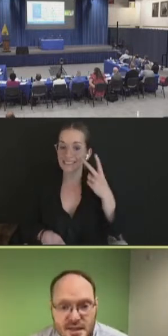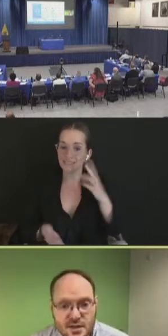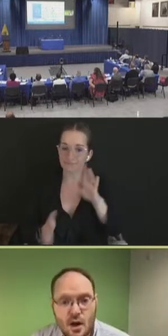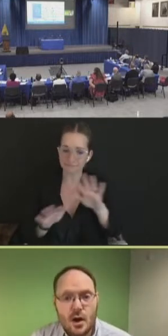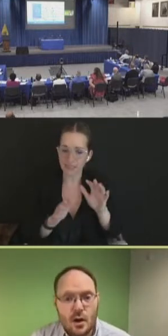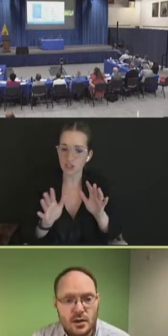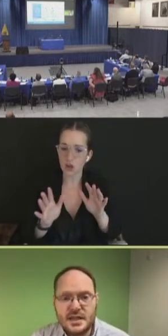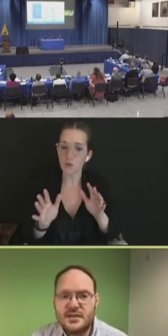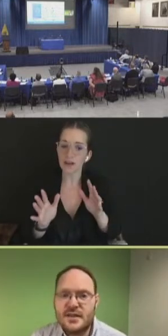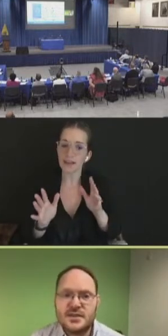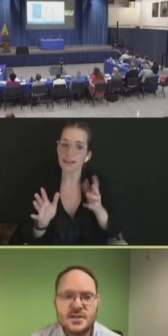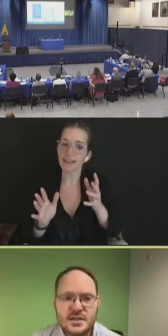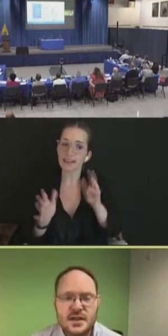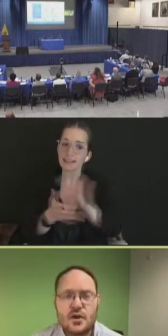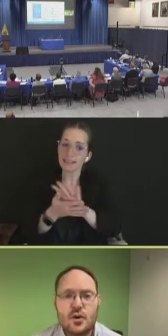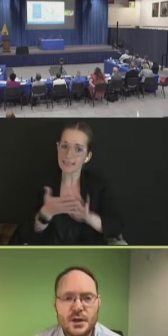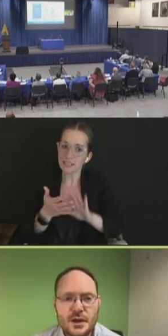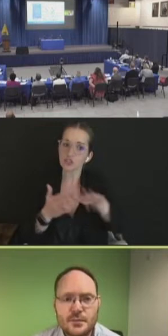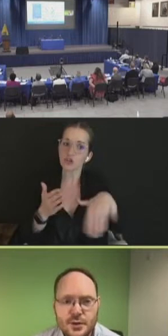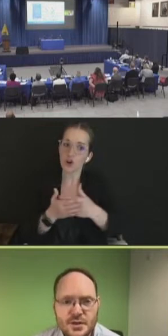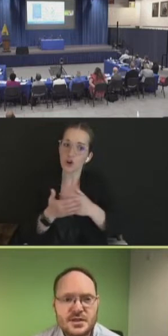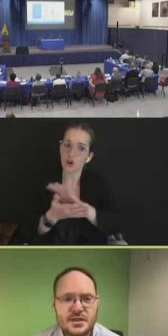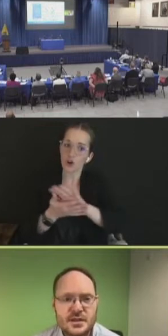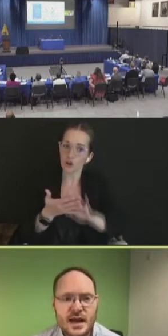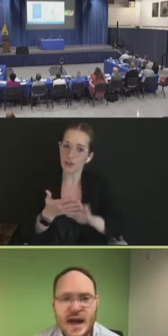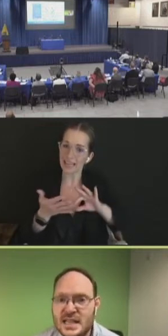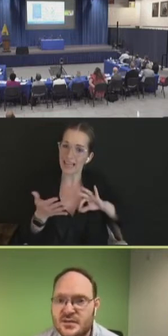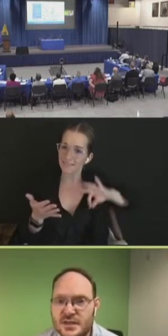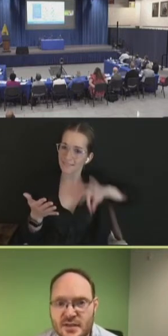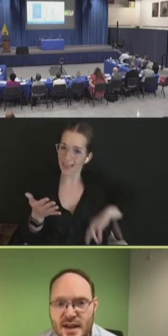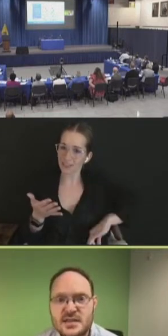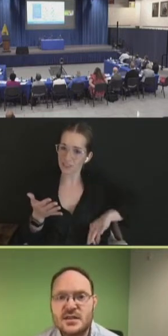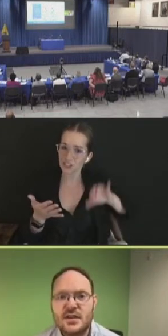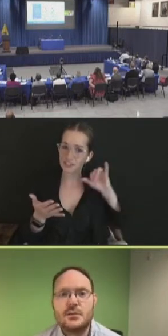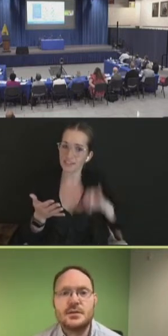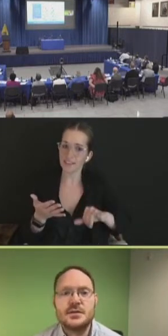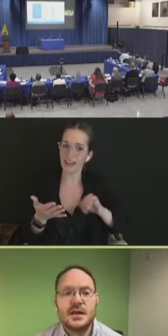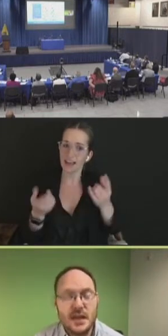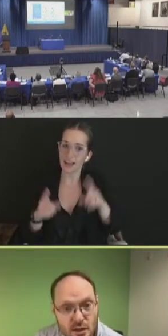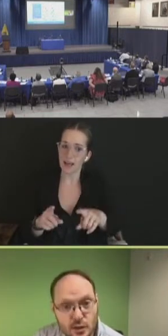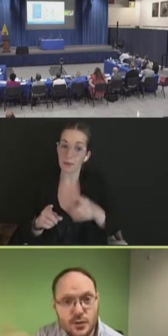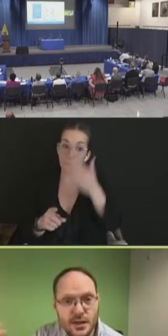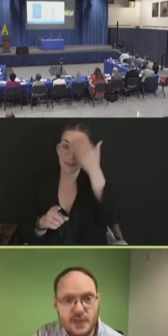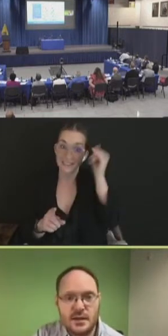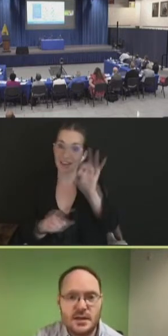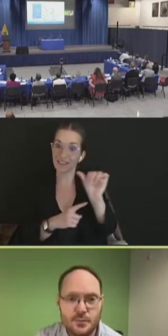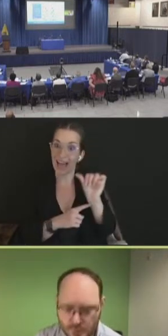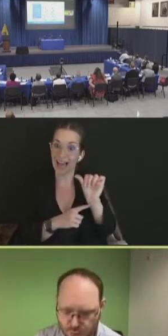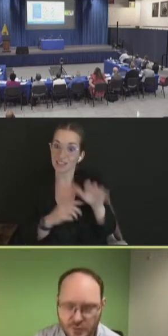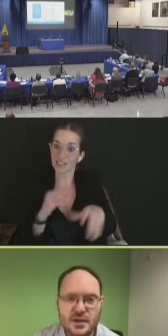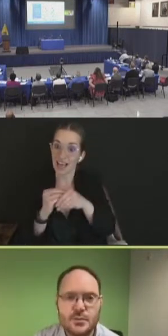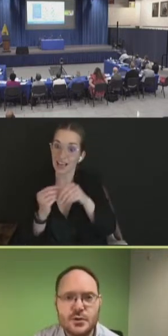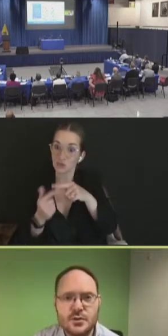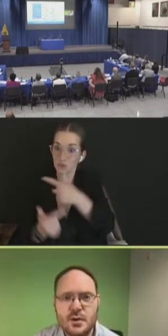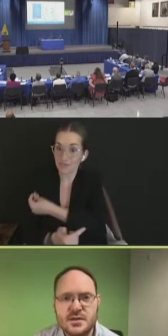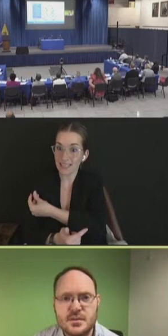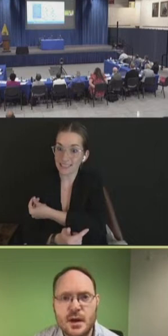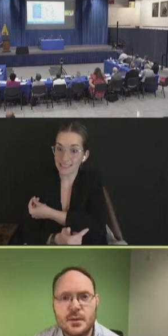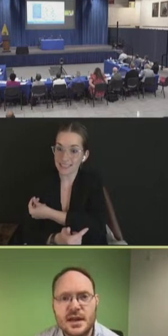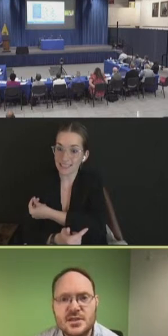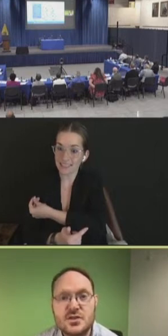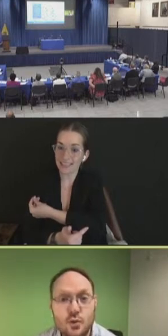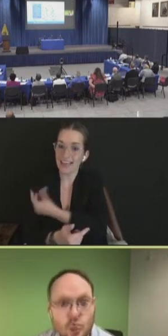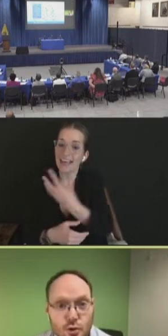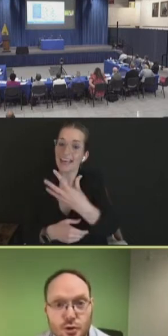And these are all the advantages that come with in precision adjuvanted vaccine development, including improving the immune responses